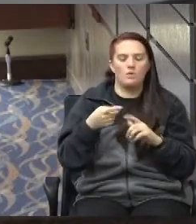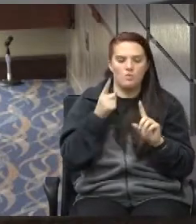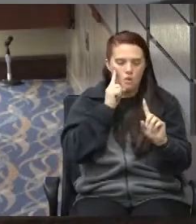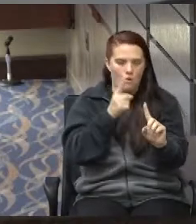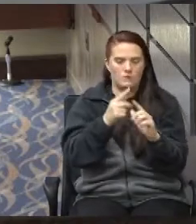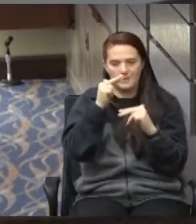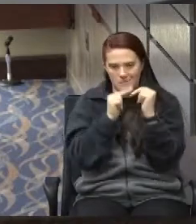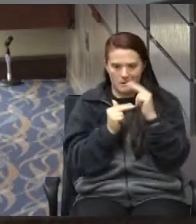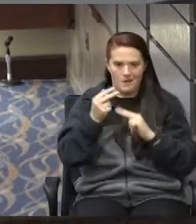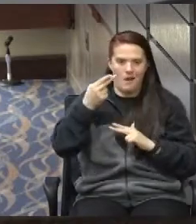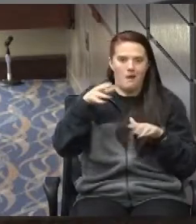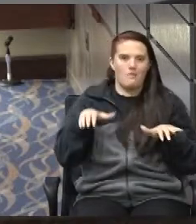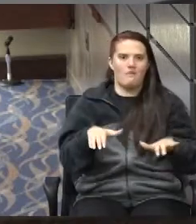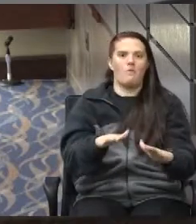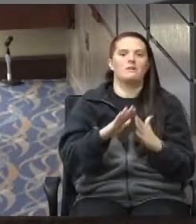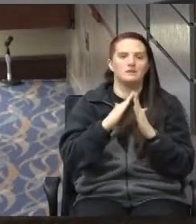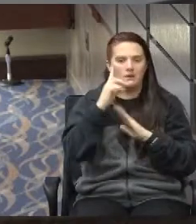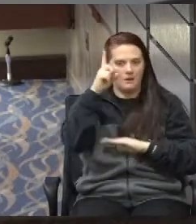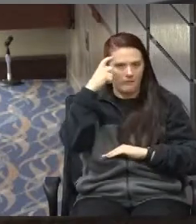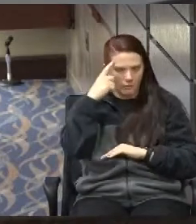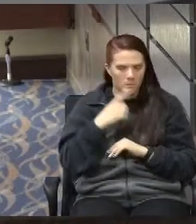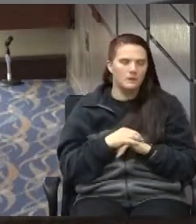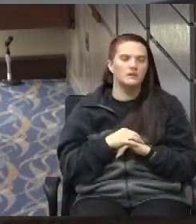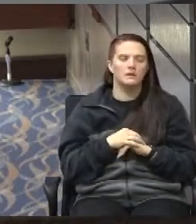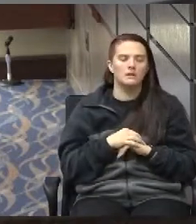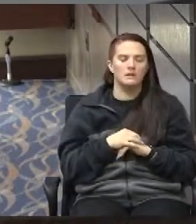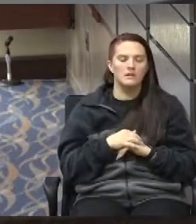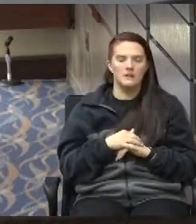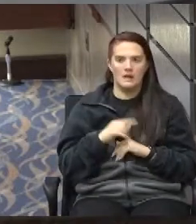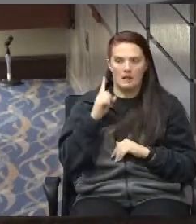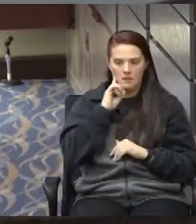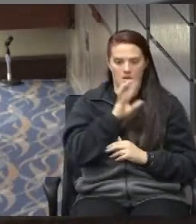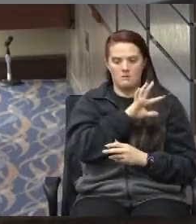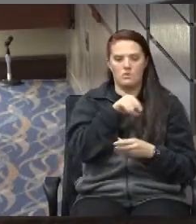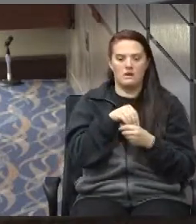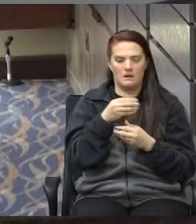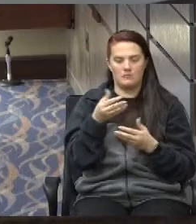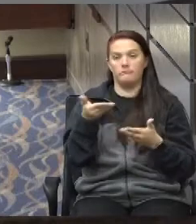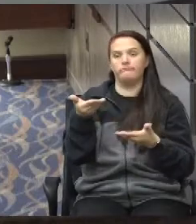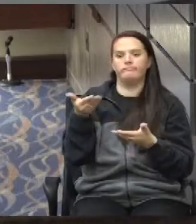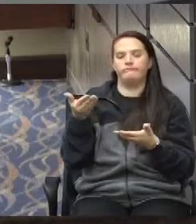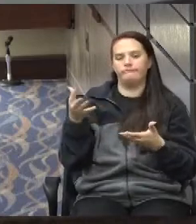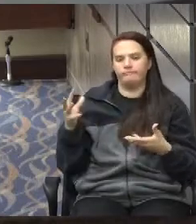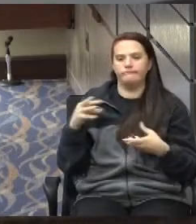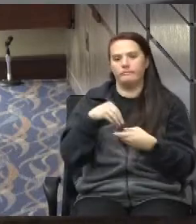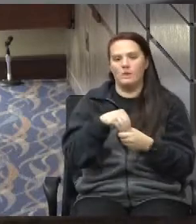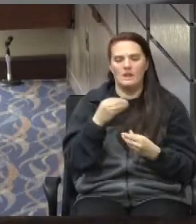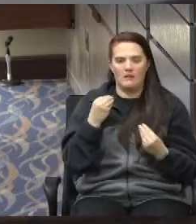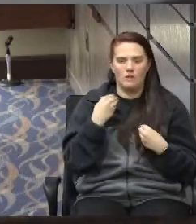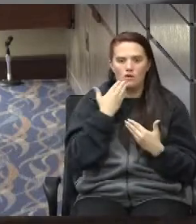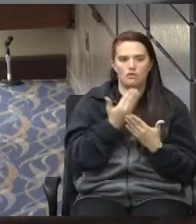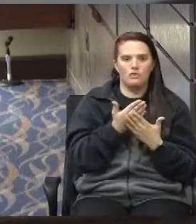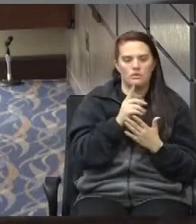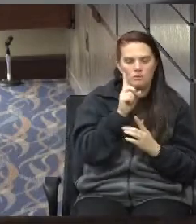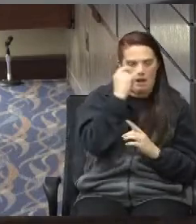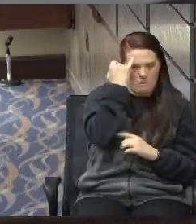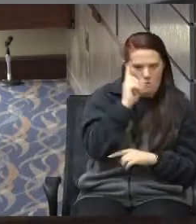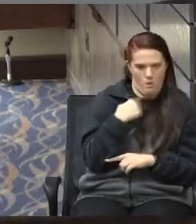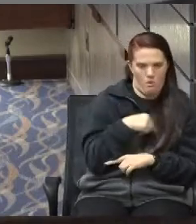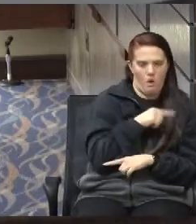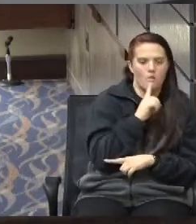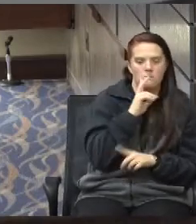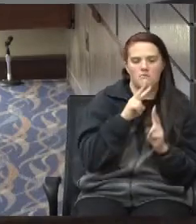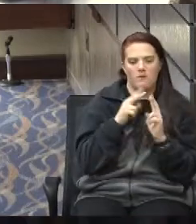a high-performing city government. And I think bringing you in and kind of giving us, again, stock of where we are, I think is going to be very helpful. Appreciate